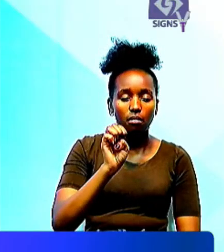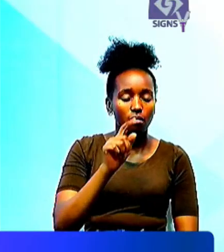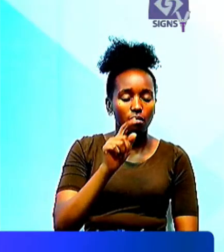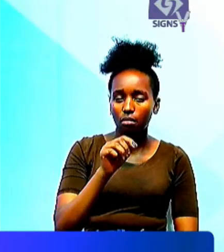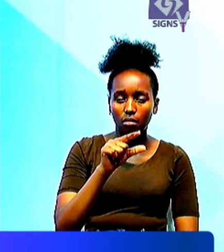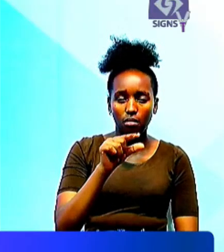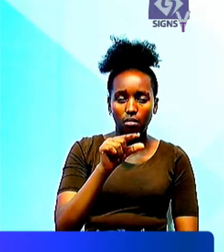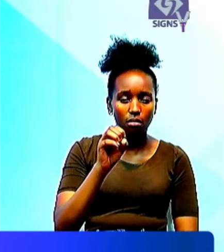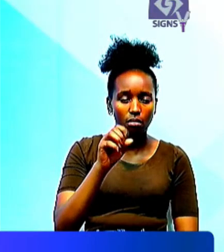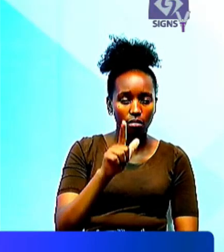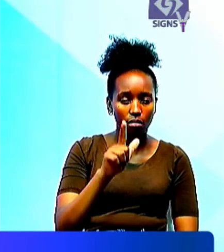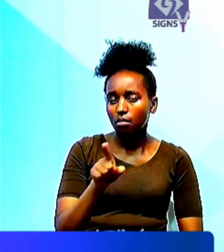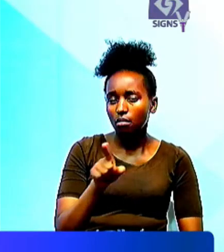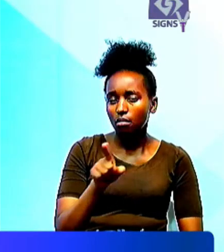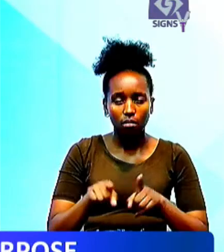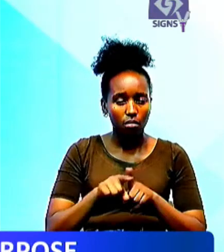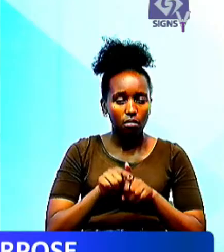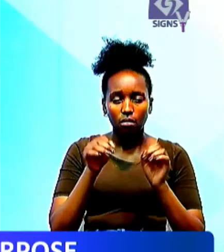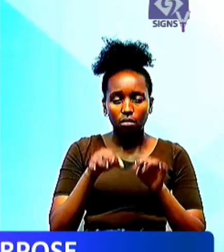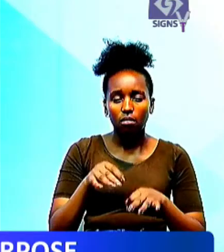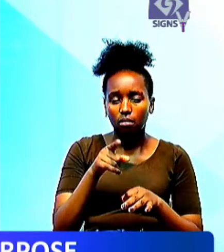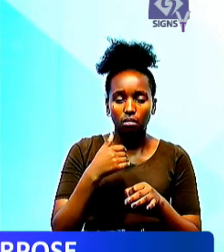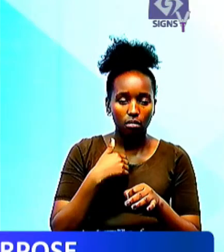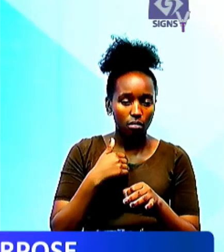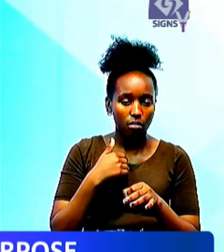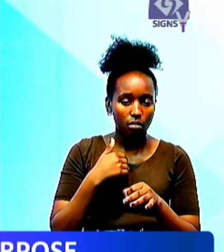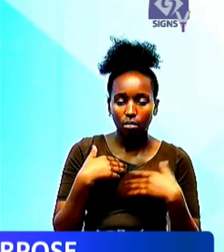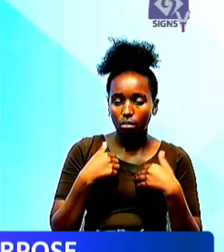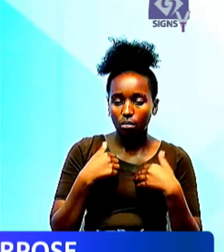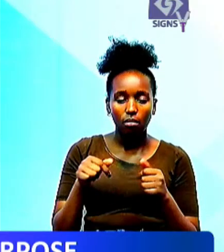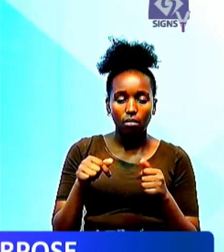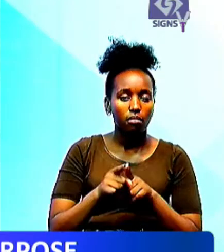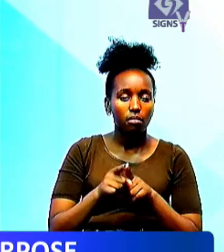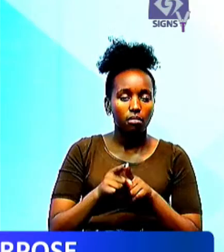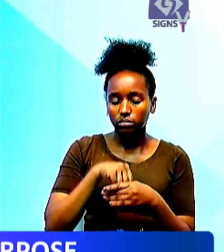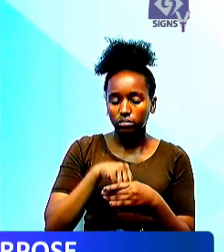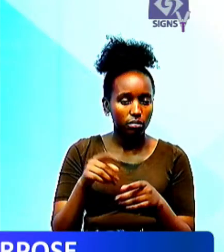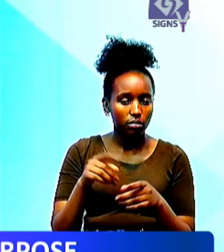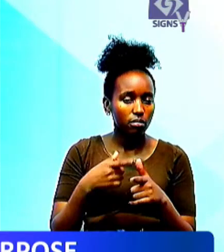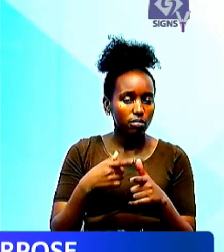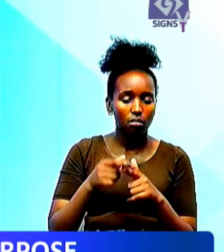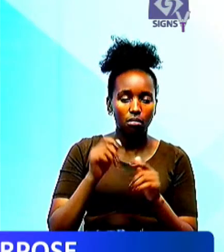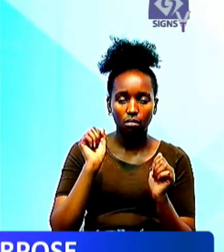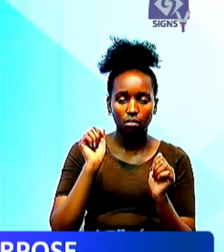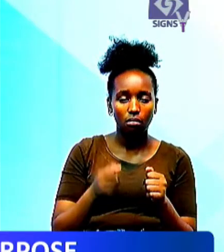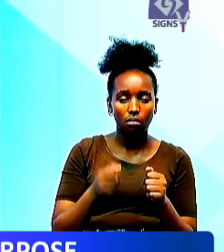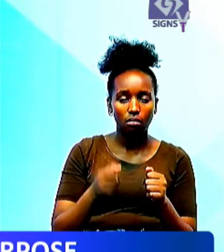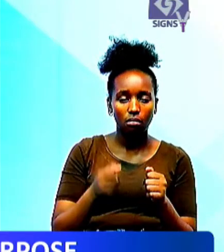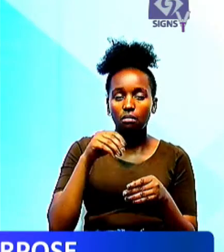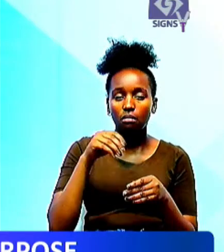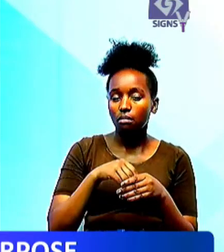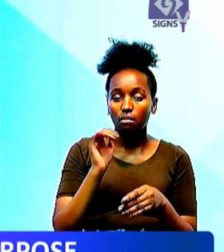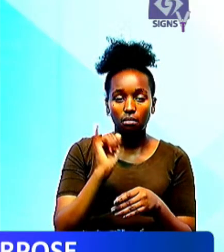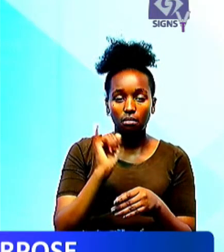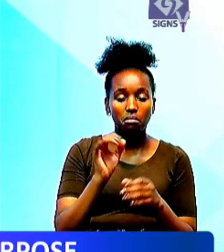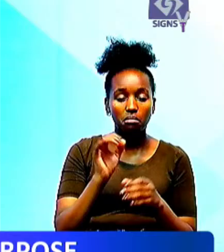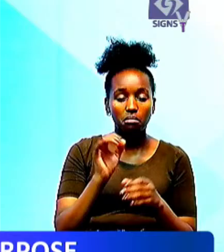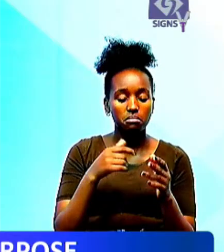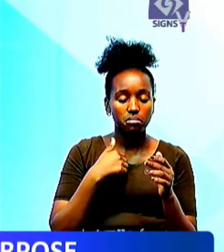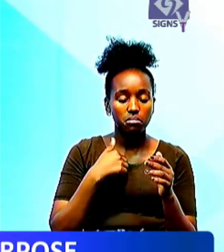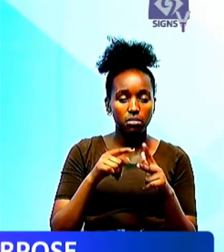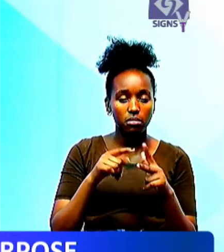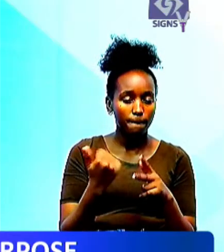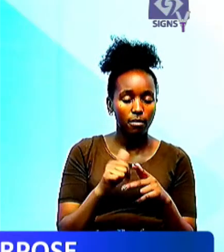in terms of your wealth, in terms of your investment? And then number 3, investment. Start simple. If you have not started